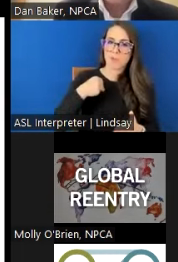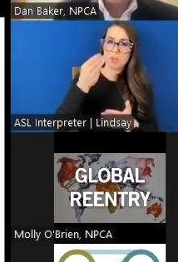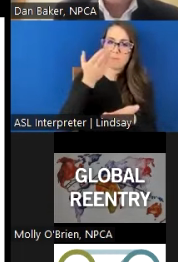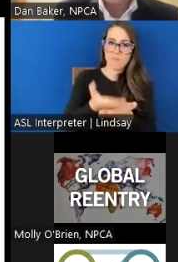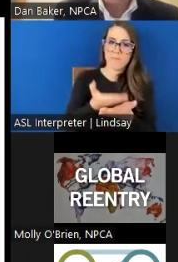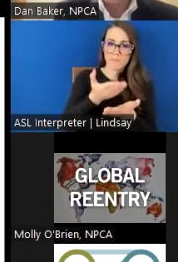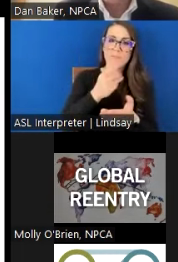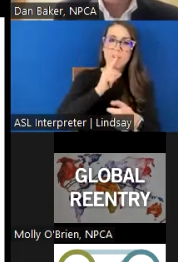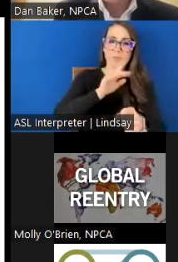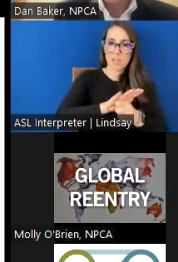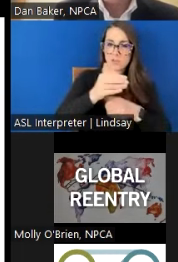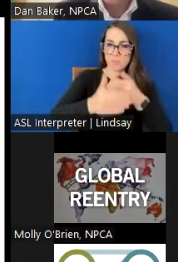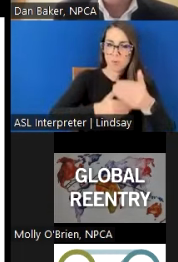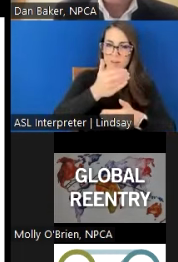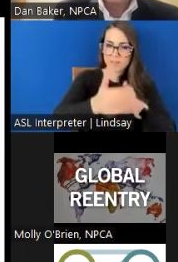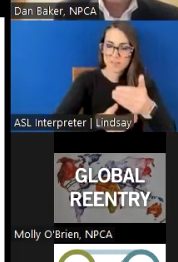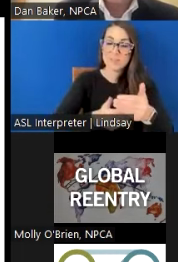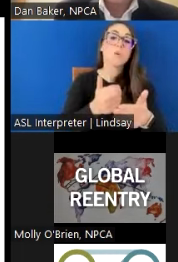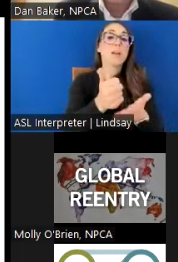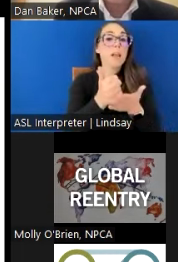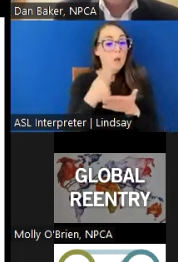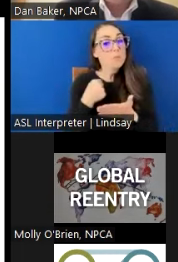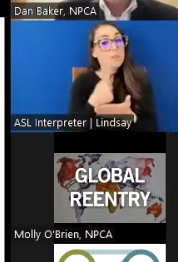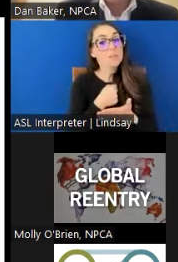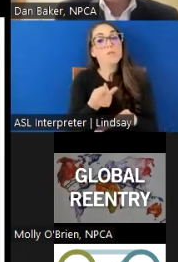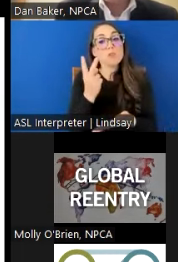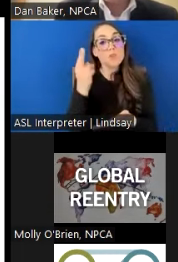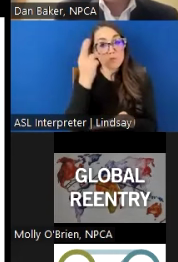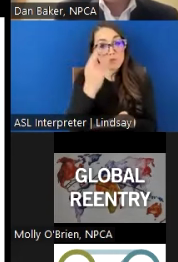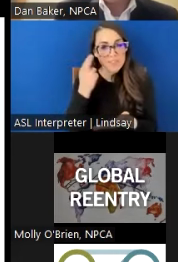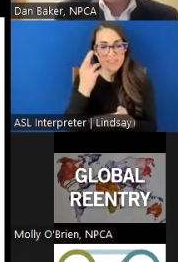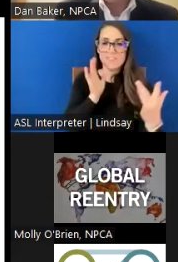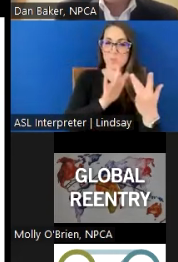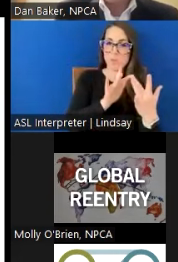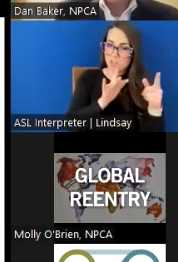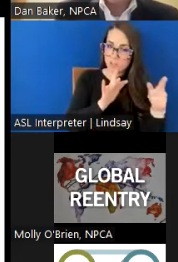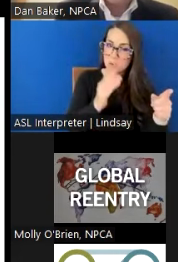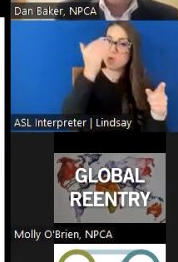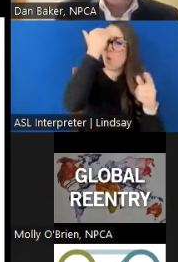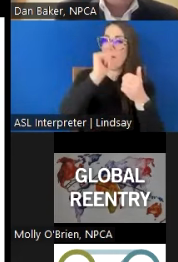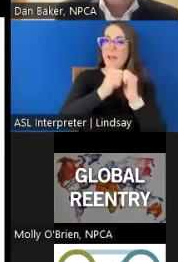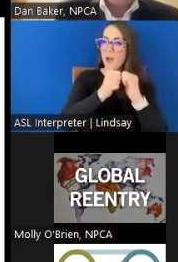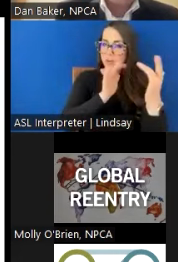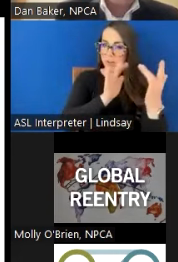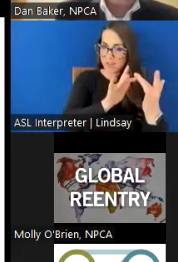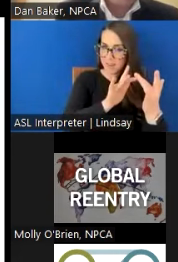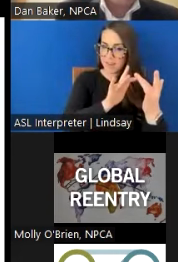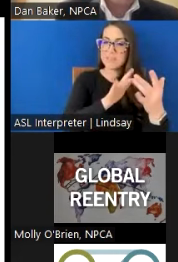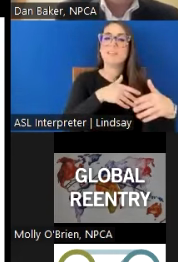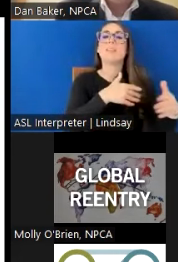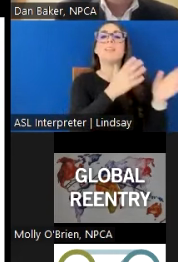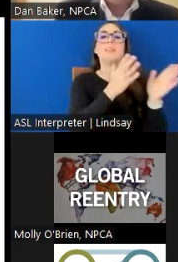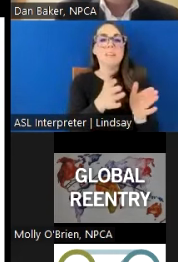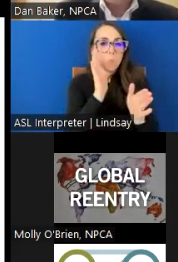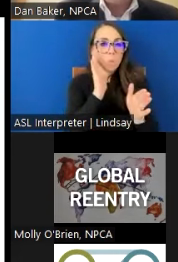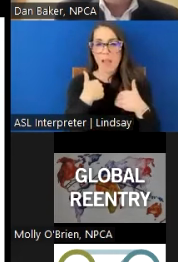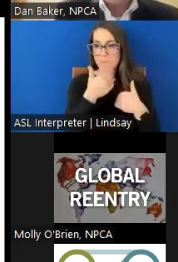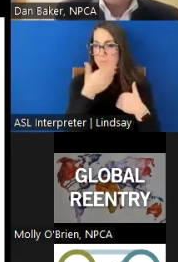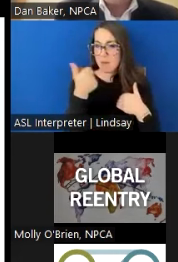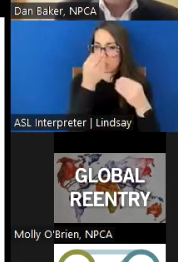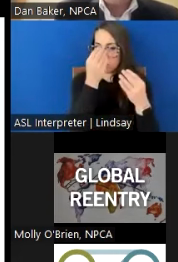able to reach out to you, to your accurate contact information. We'll have better information about your countries and dates